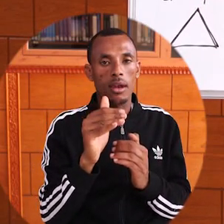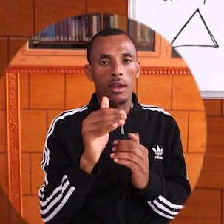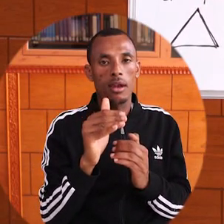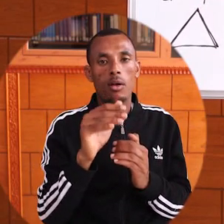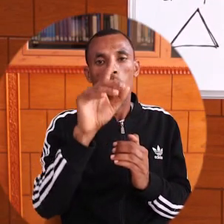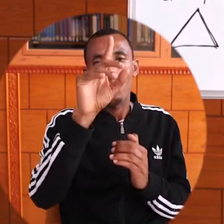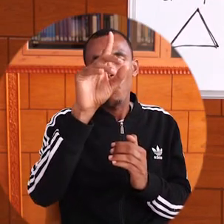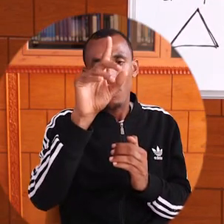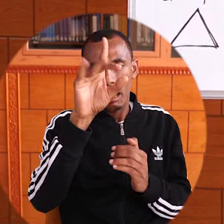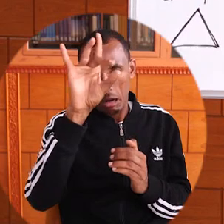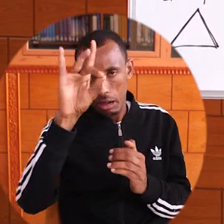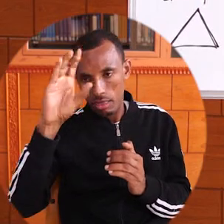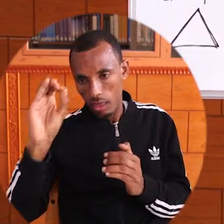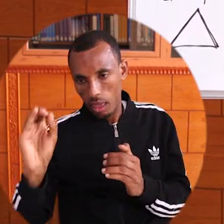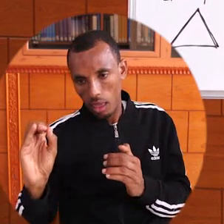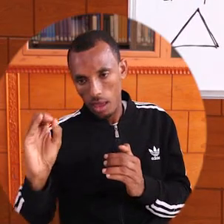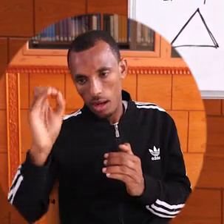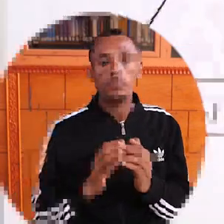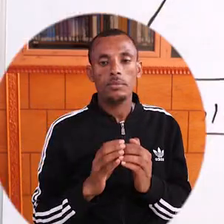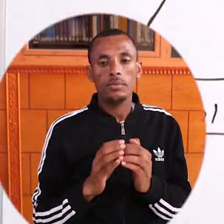greater than